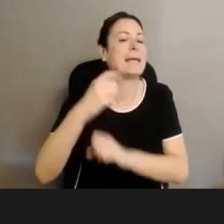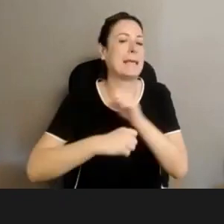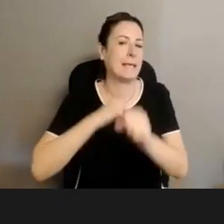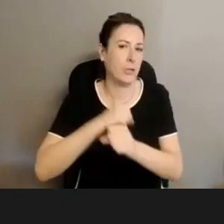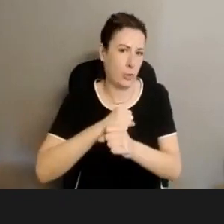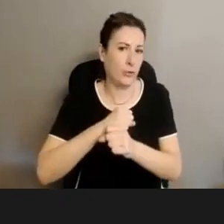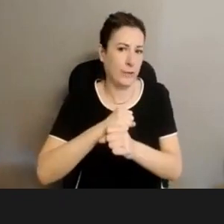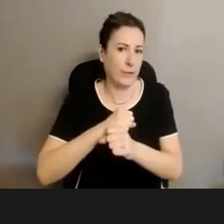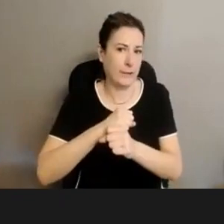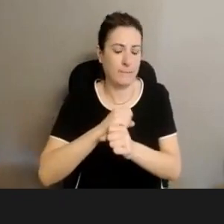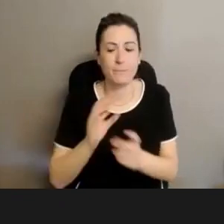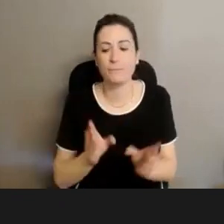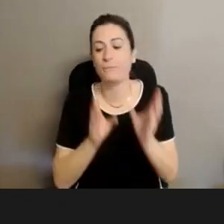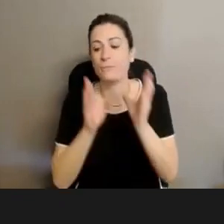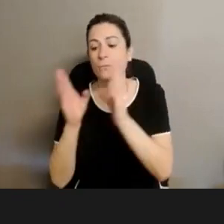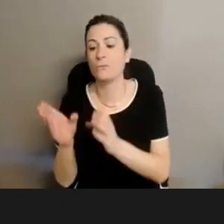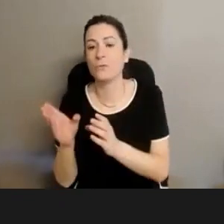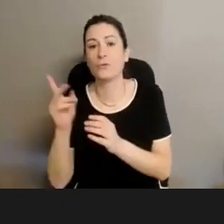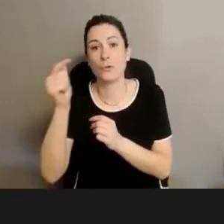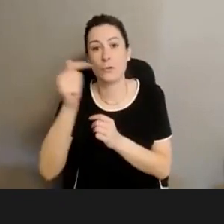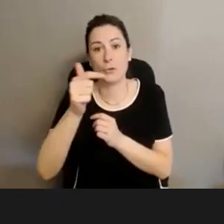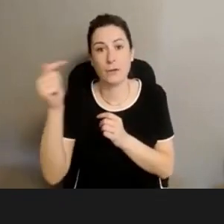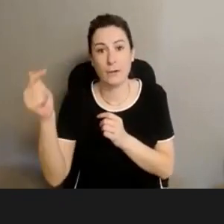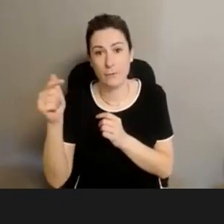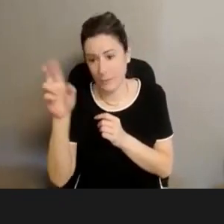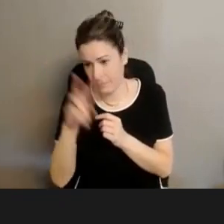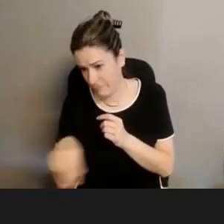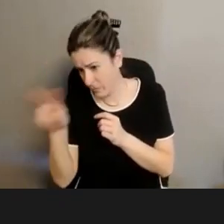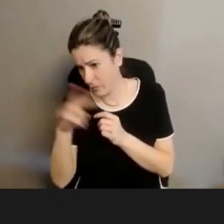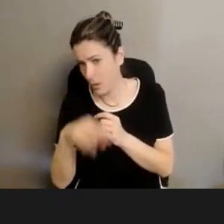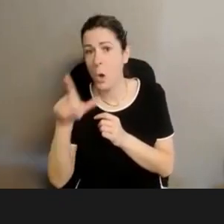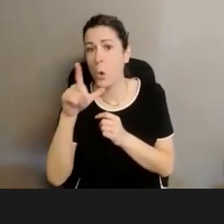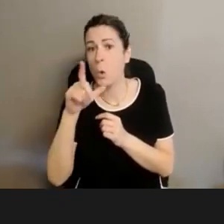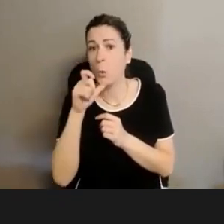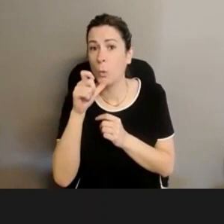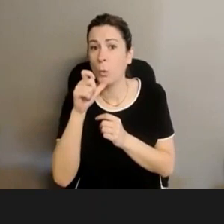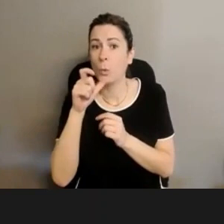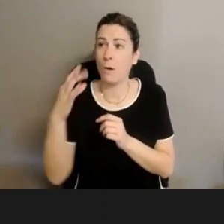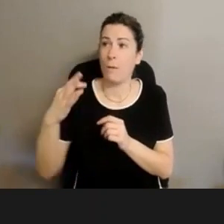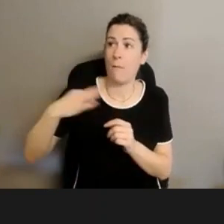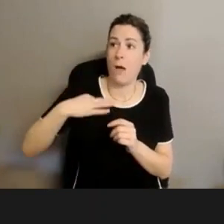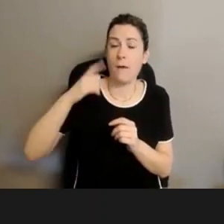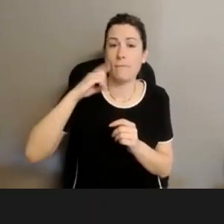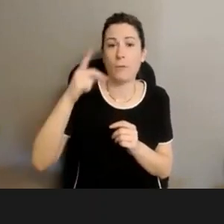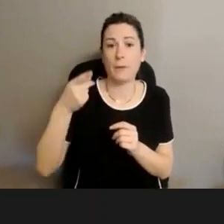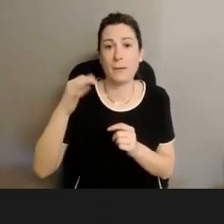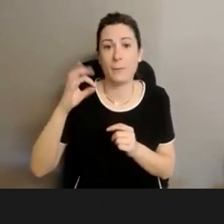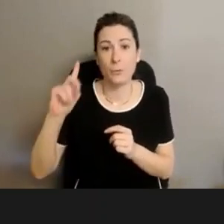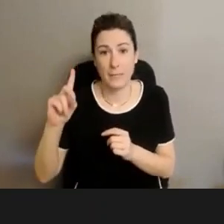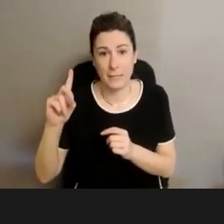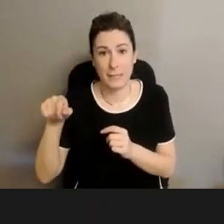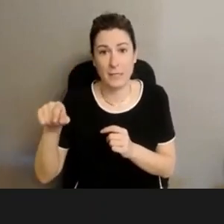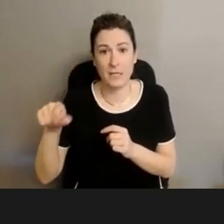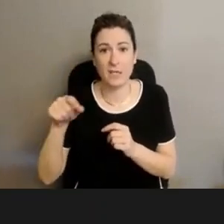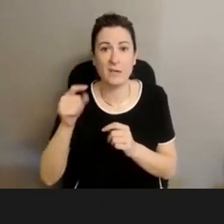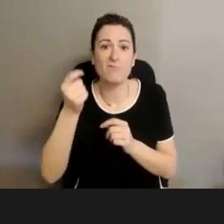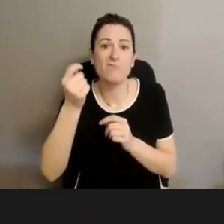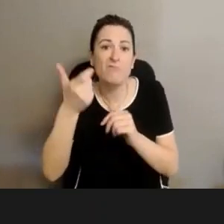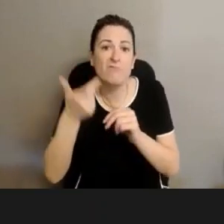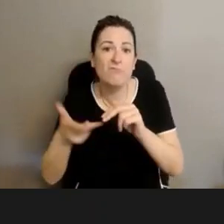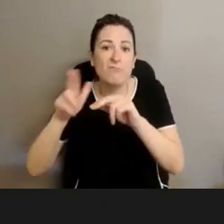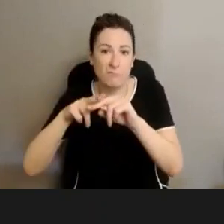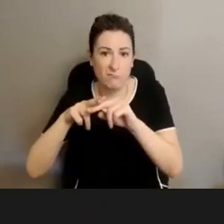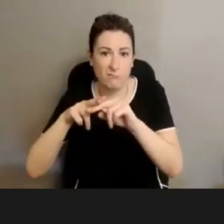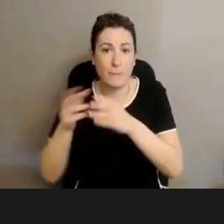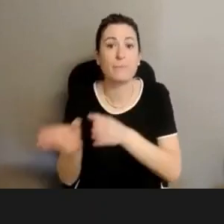that claimed had a slight increase, the hours that those who could work trebled,